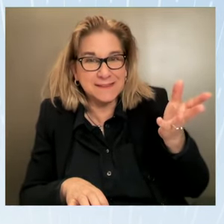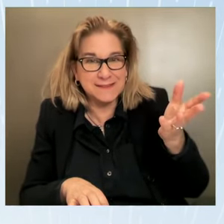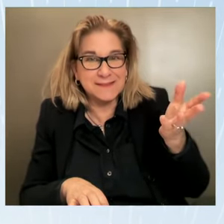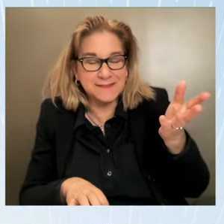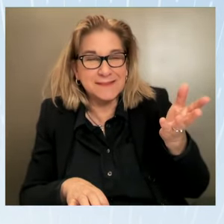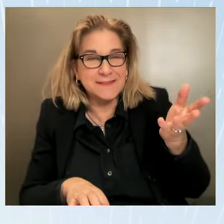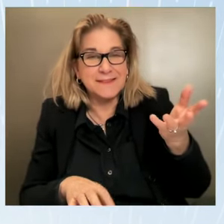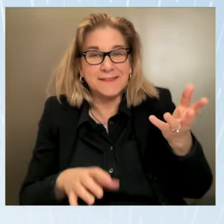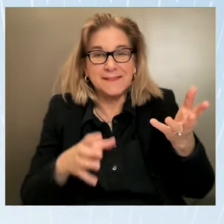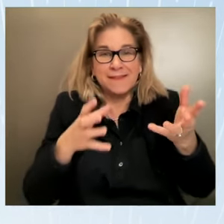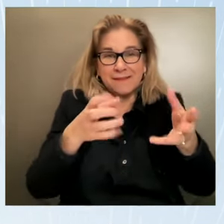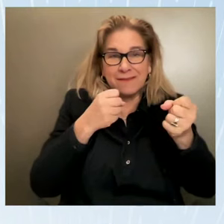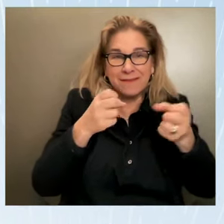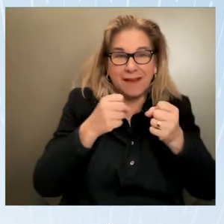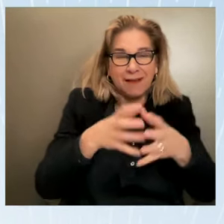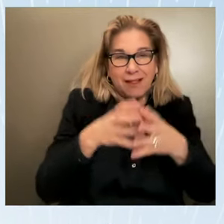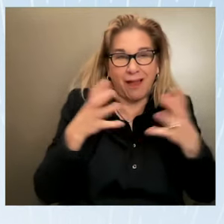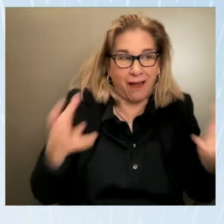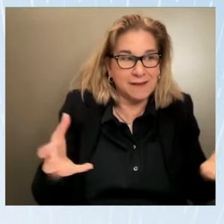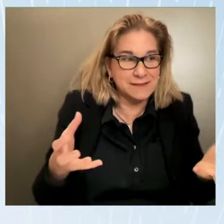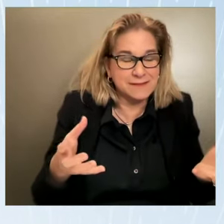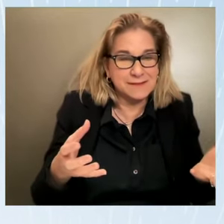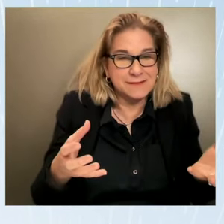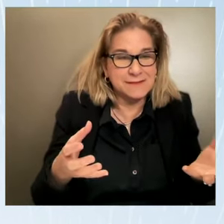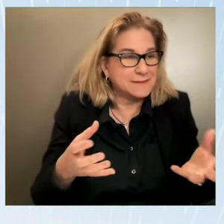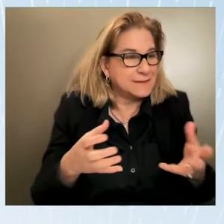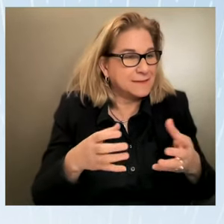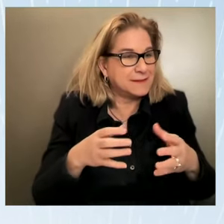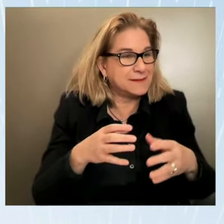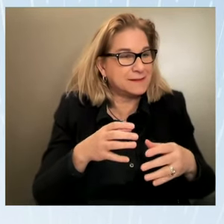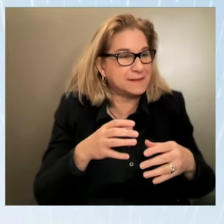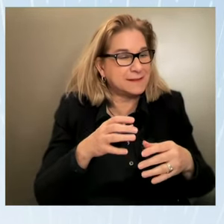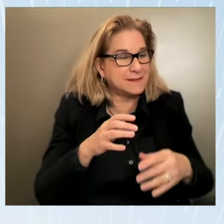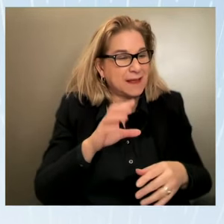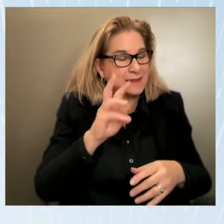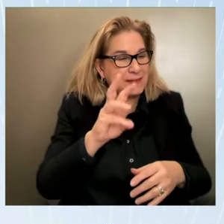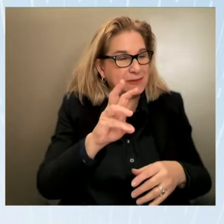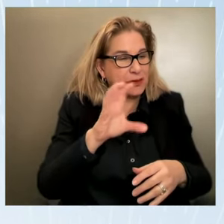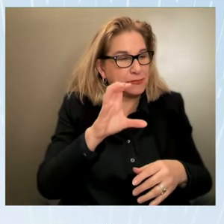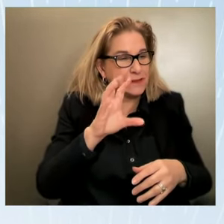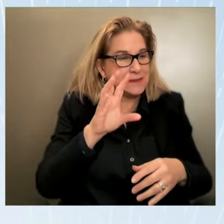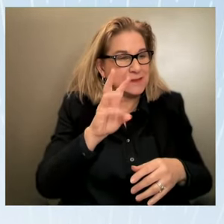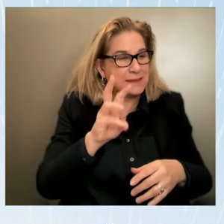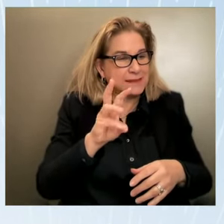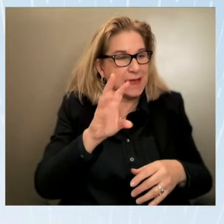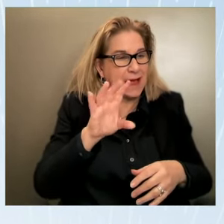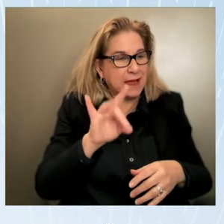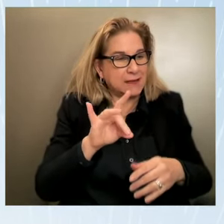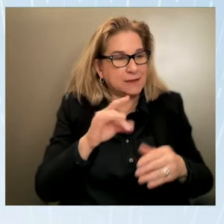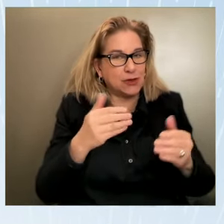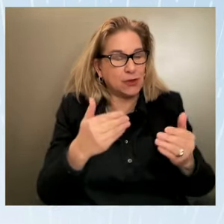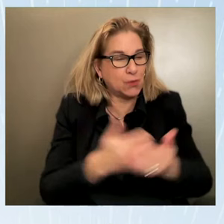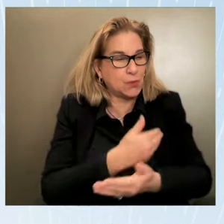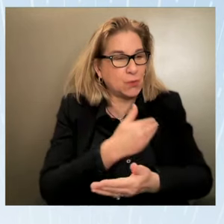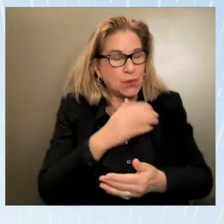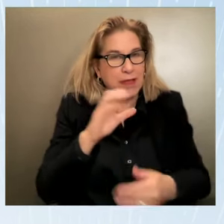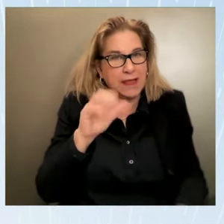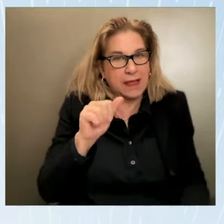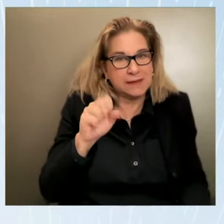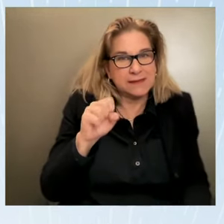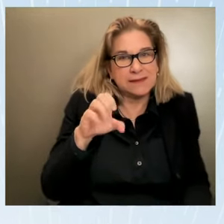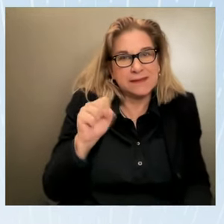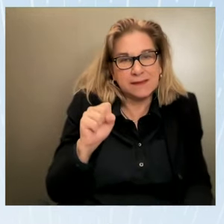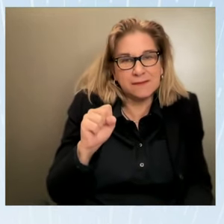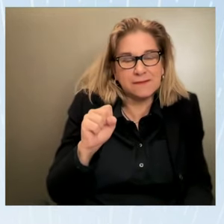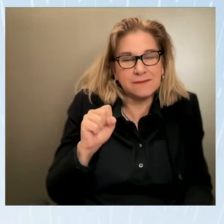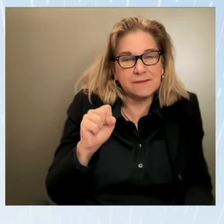668 new human trafficking cases. And so as of this month, we have more than 1,600 human trafficking cases pending. And of course,